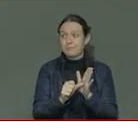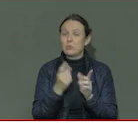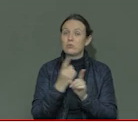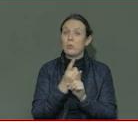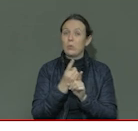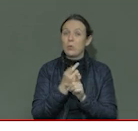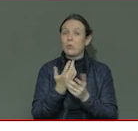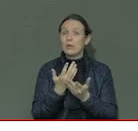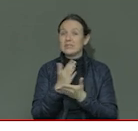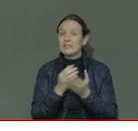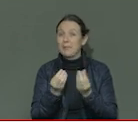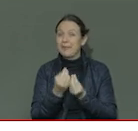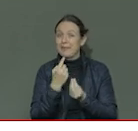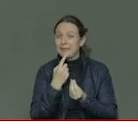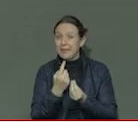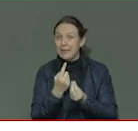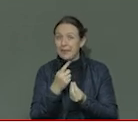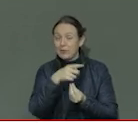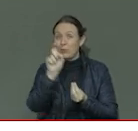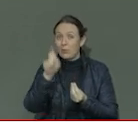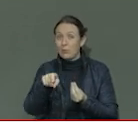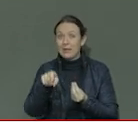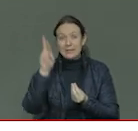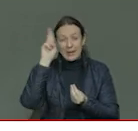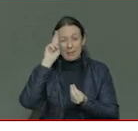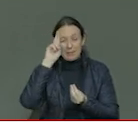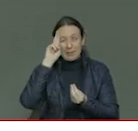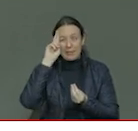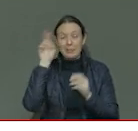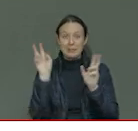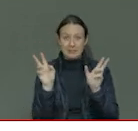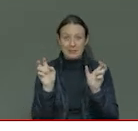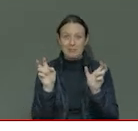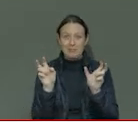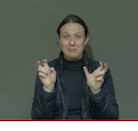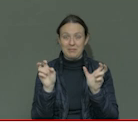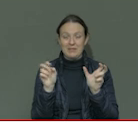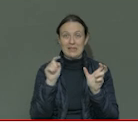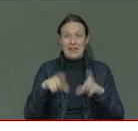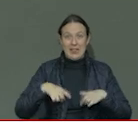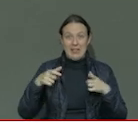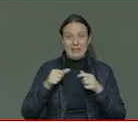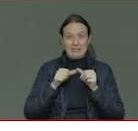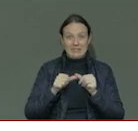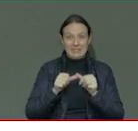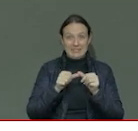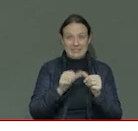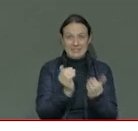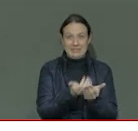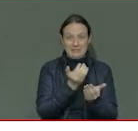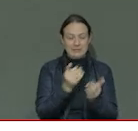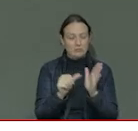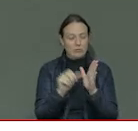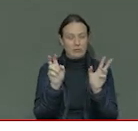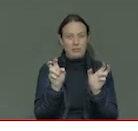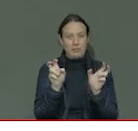something, I would like you to link it to a theme. So we know now survival is an essential theme. And then what does he